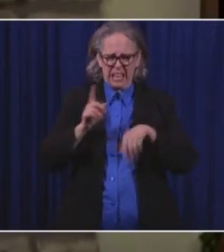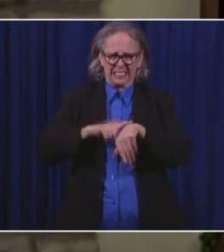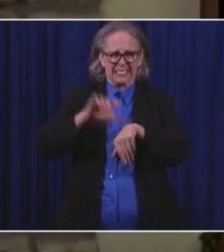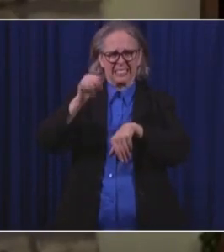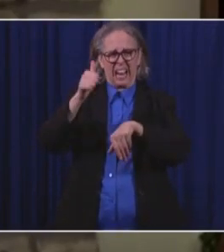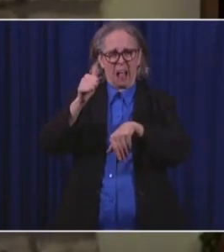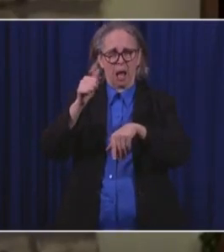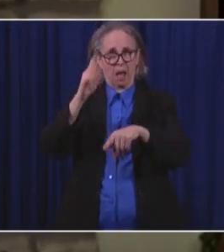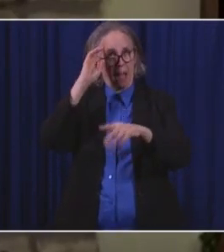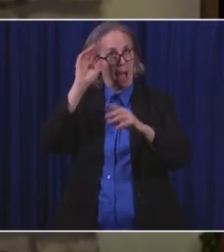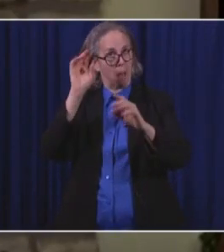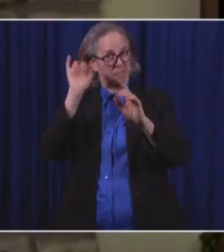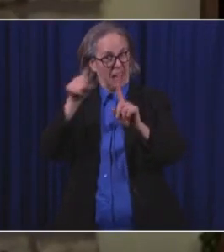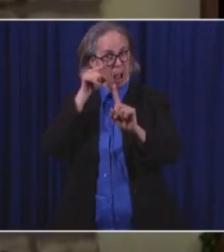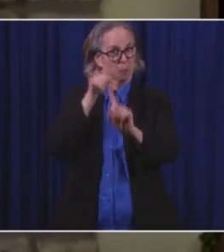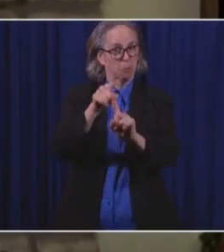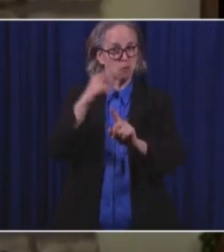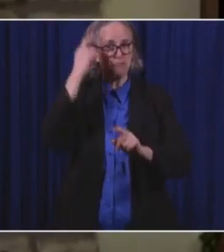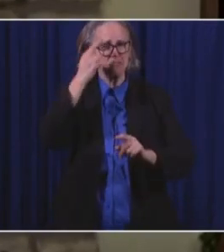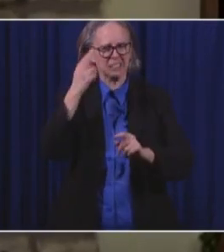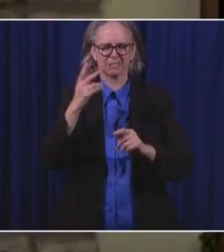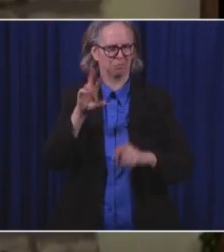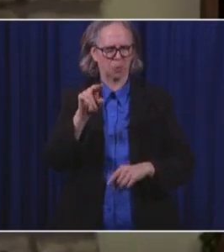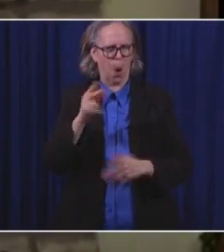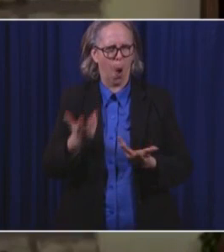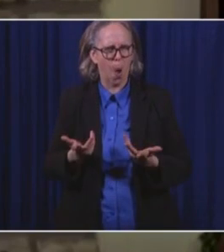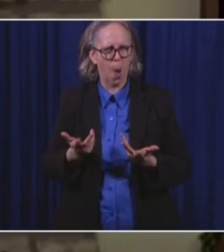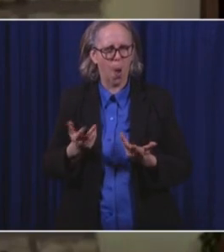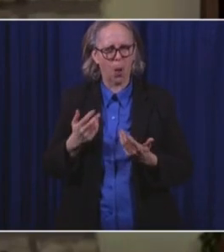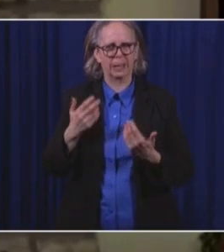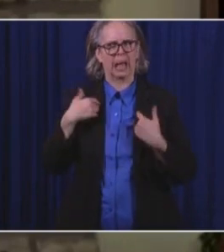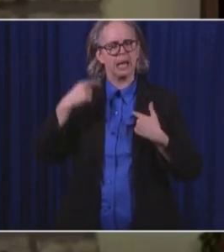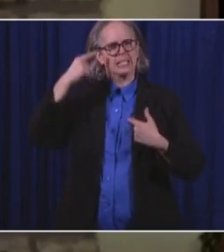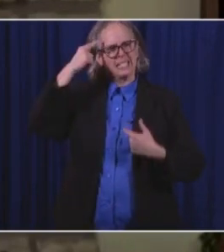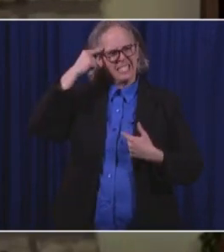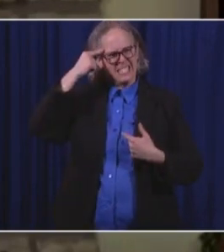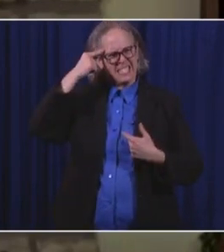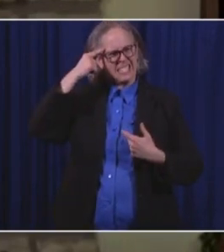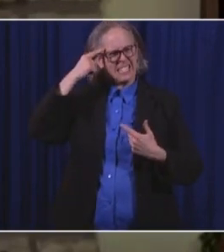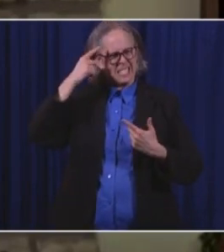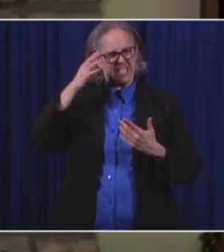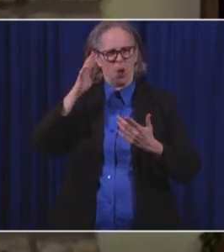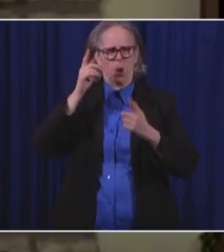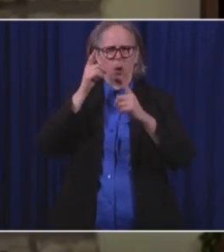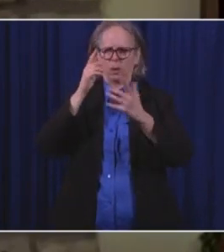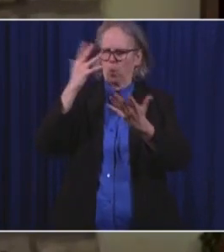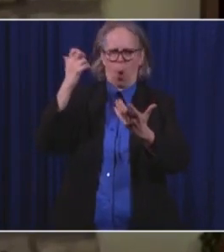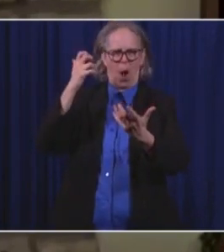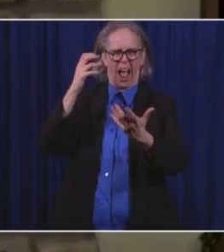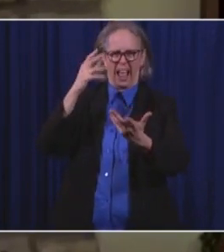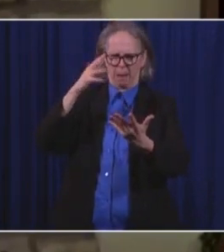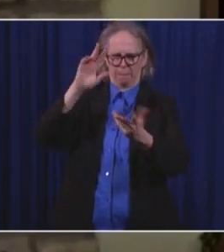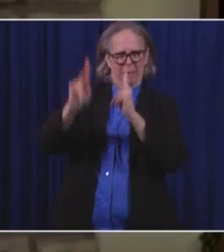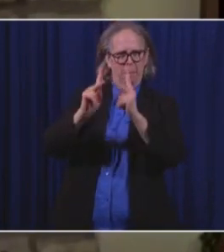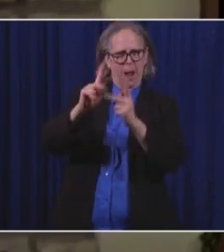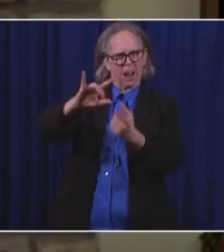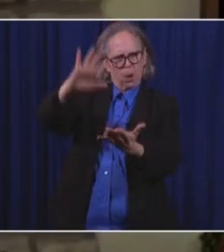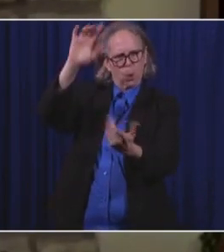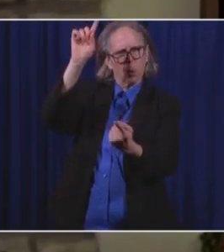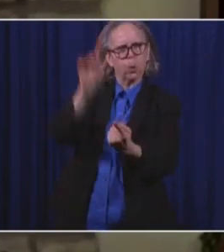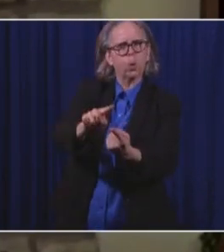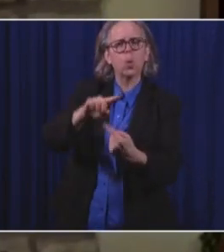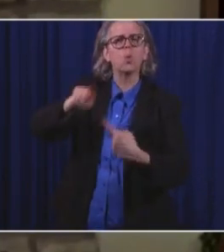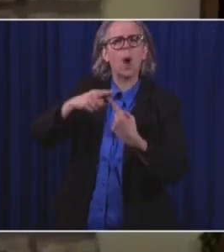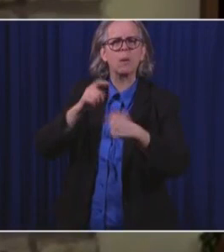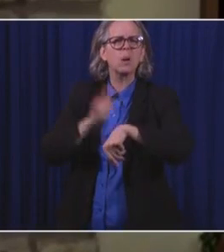we knew that would have less contact with people. And that's you